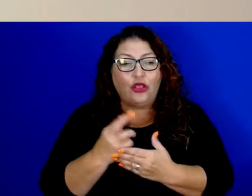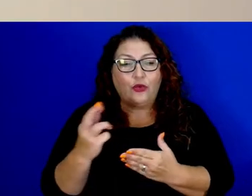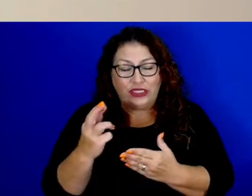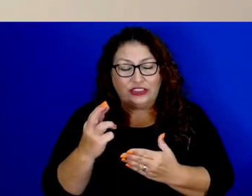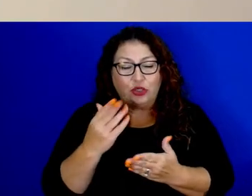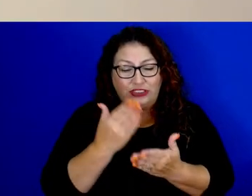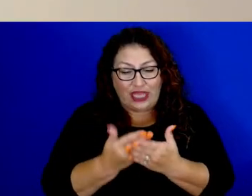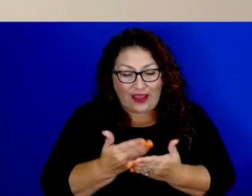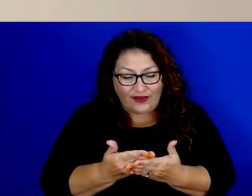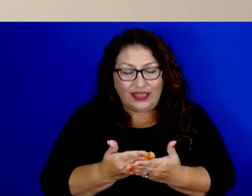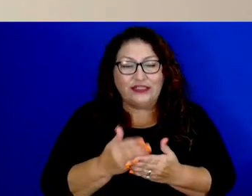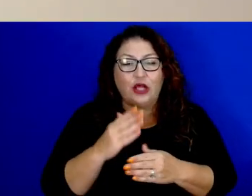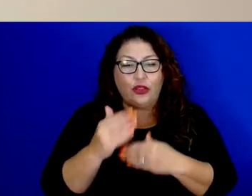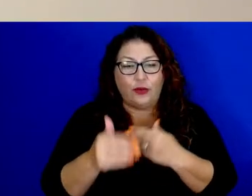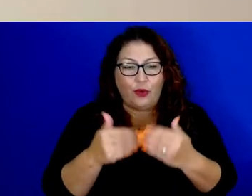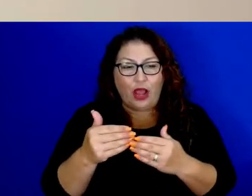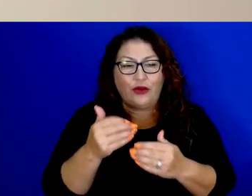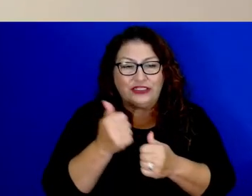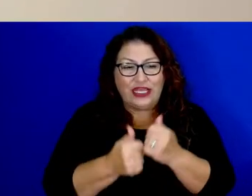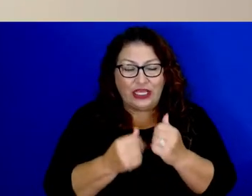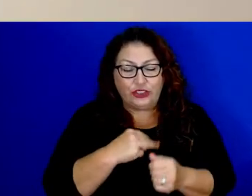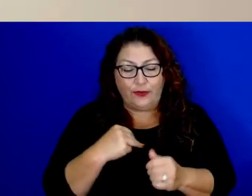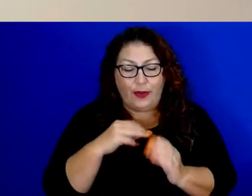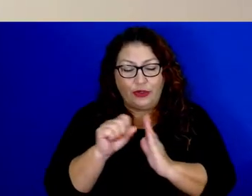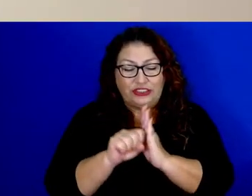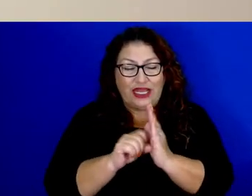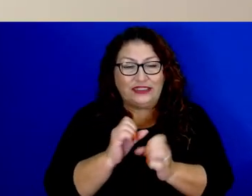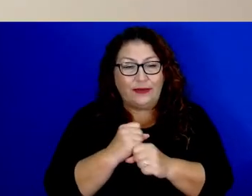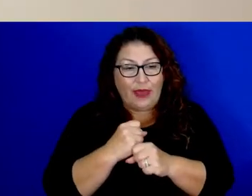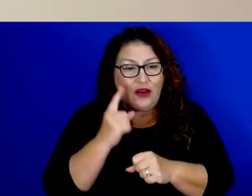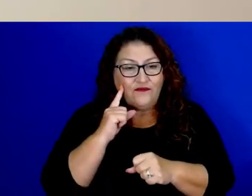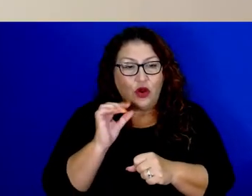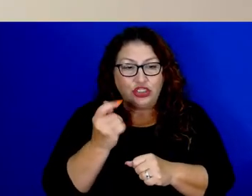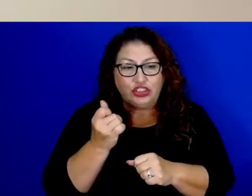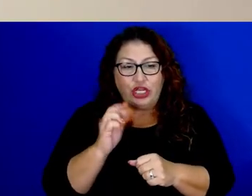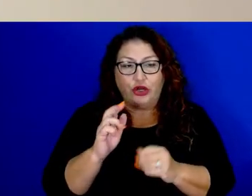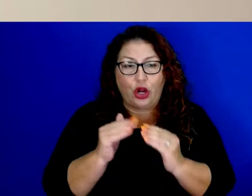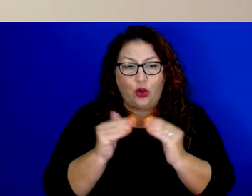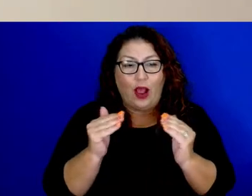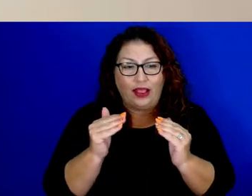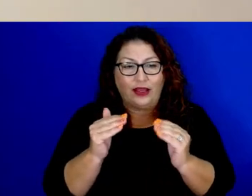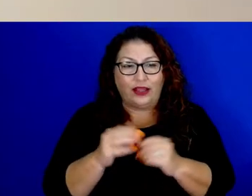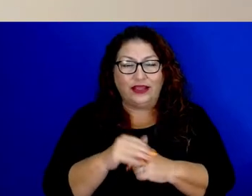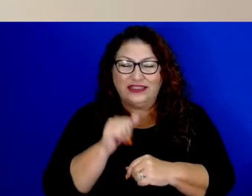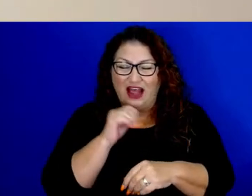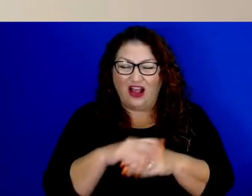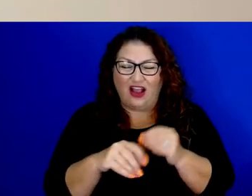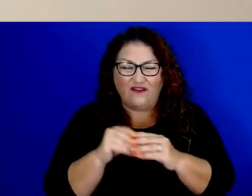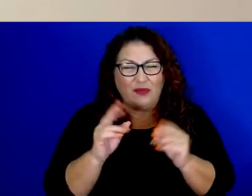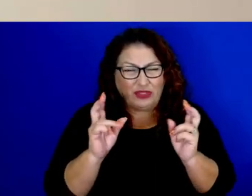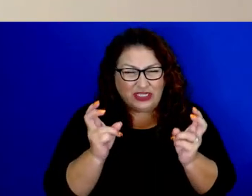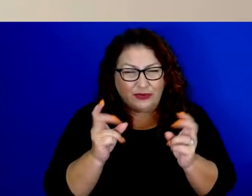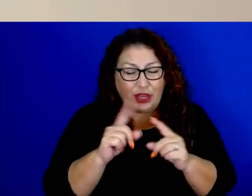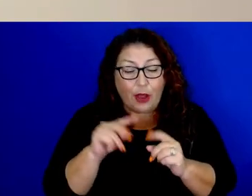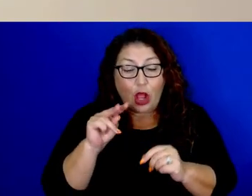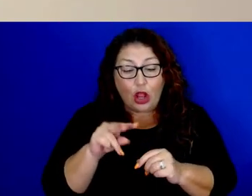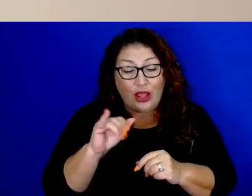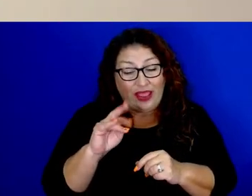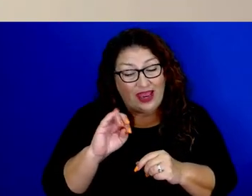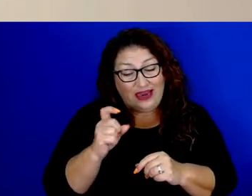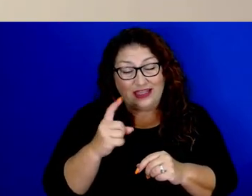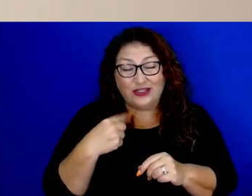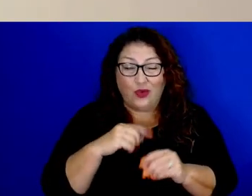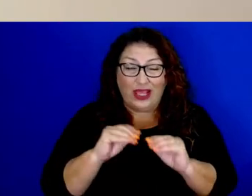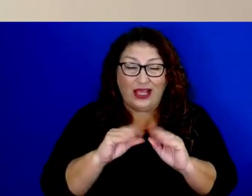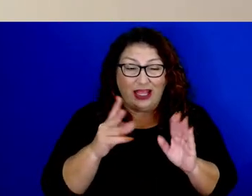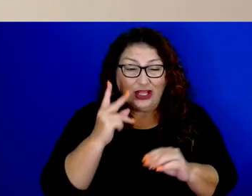member state made in gender equality. It is an uncomfortable subject, but looking at the index, we clearly see a union that is divided.